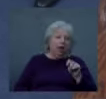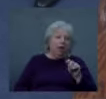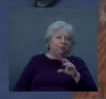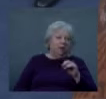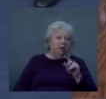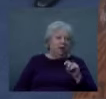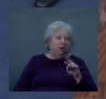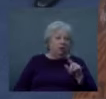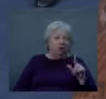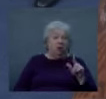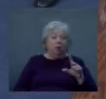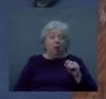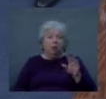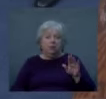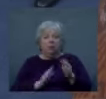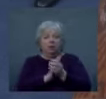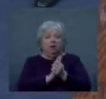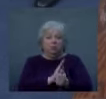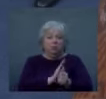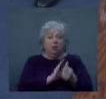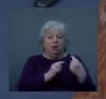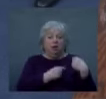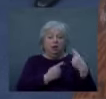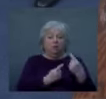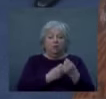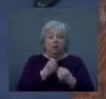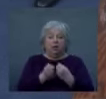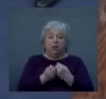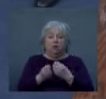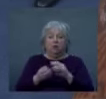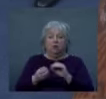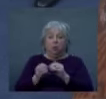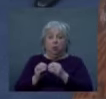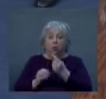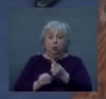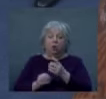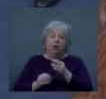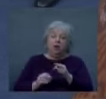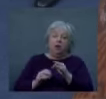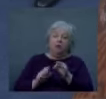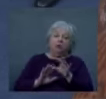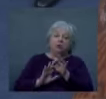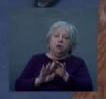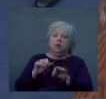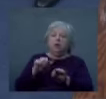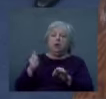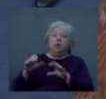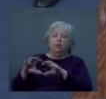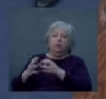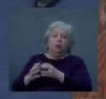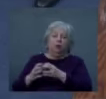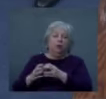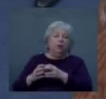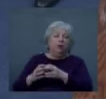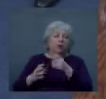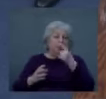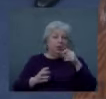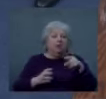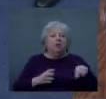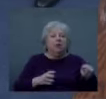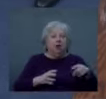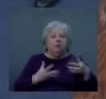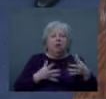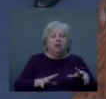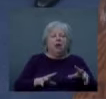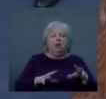and the expertise that they have over the years, number one, if we went with somebody else at this point because they have done the groundwork over